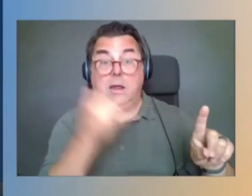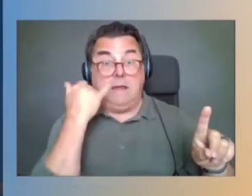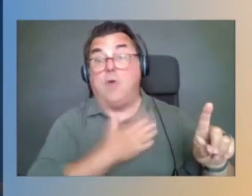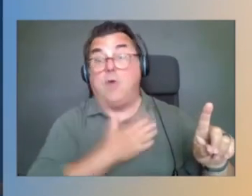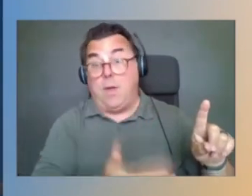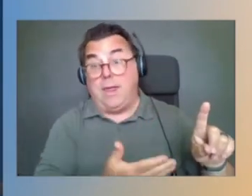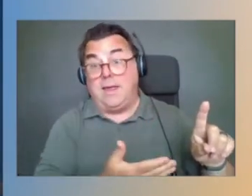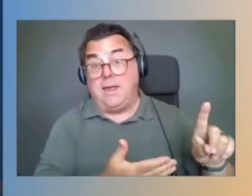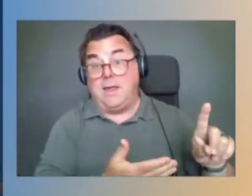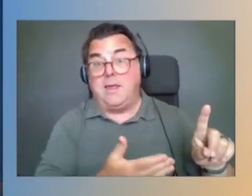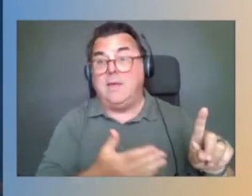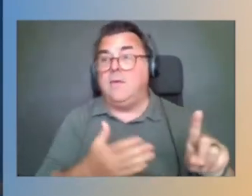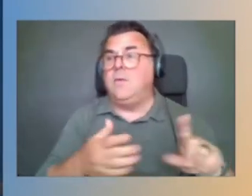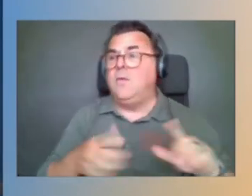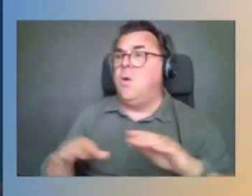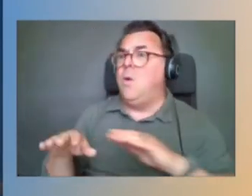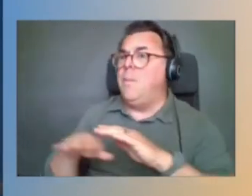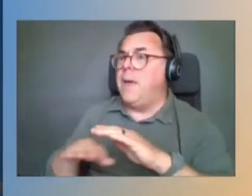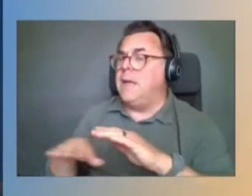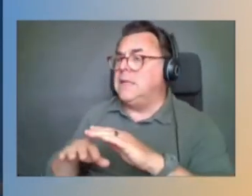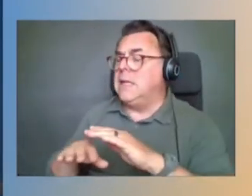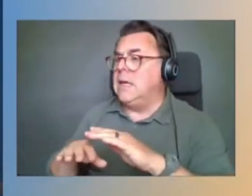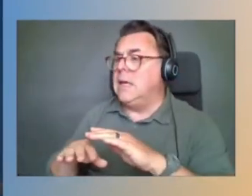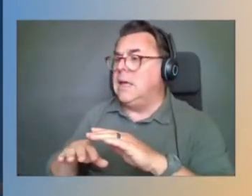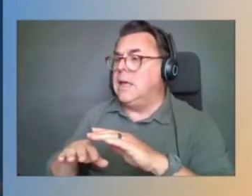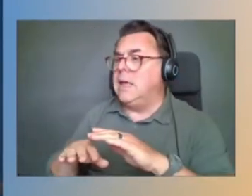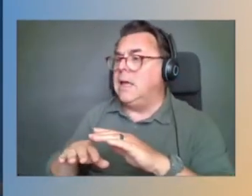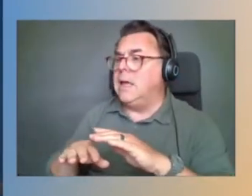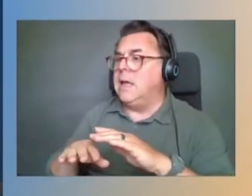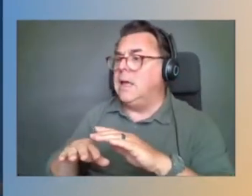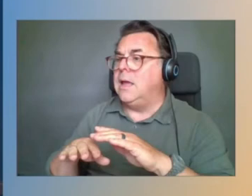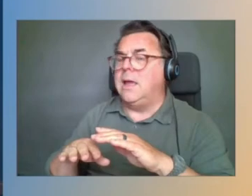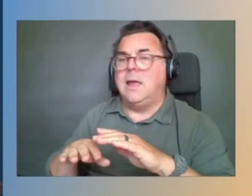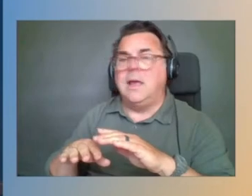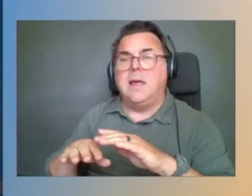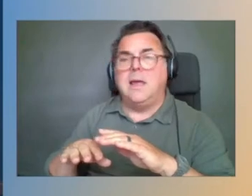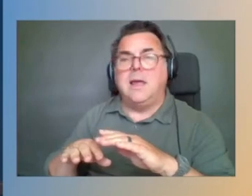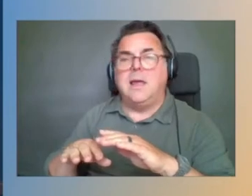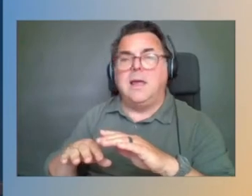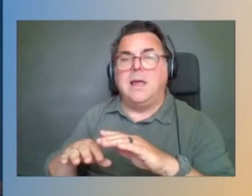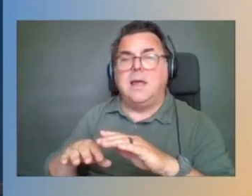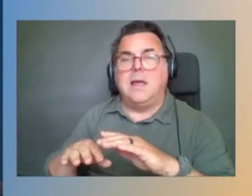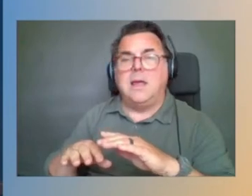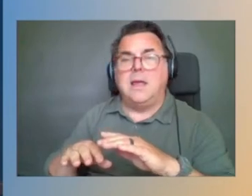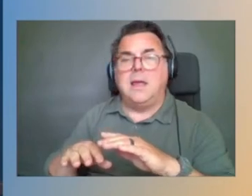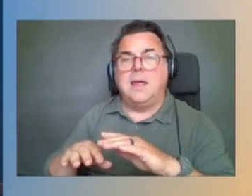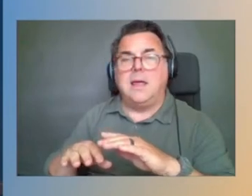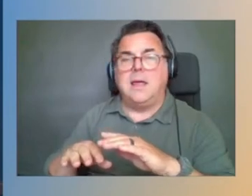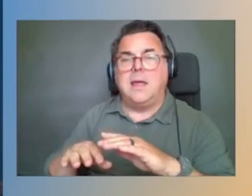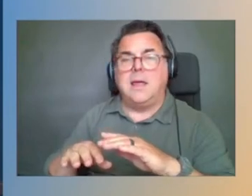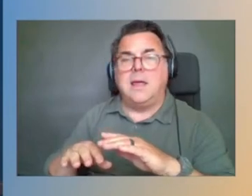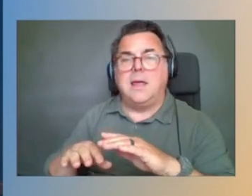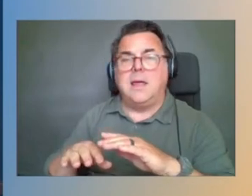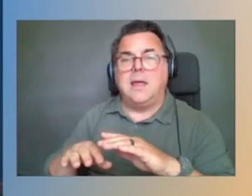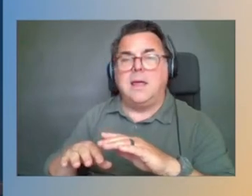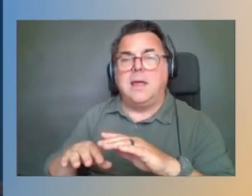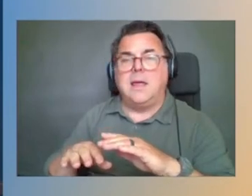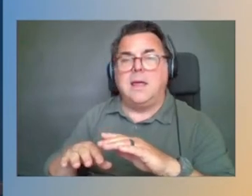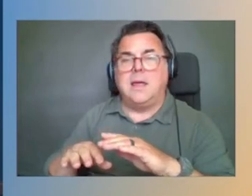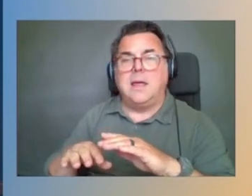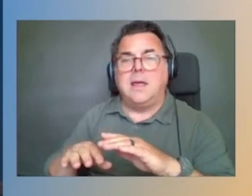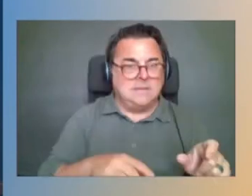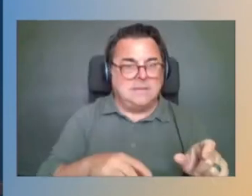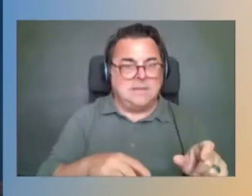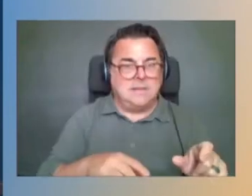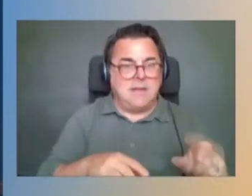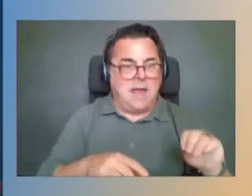So effectively, there's a layer, so we've got our instance here that looks M1,